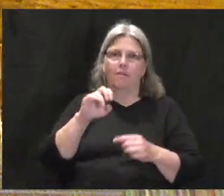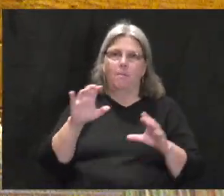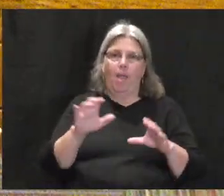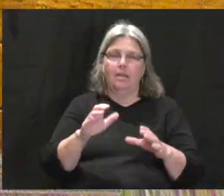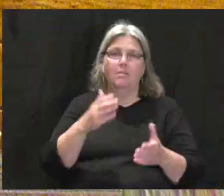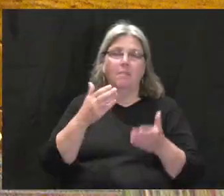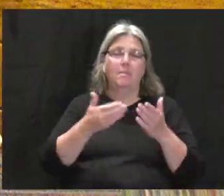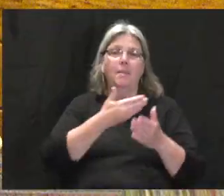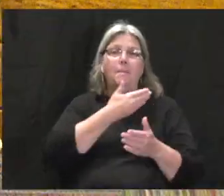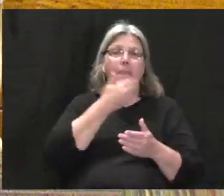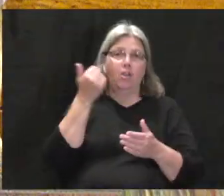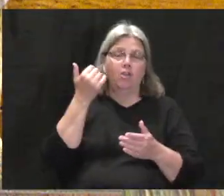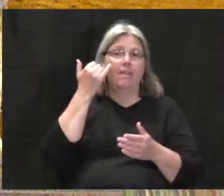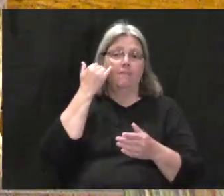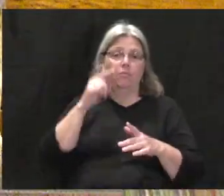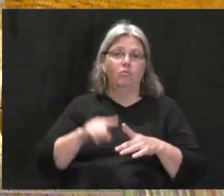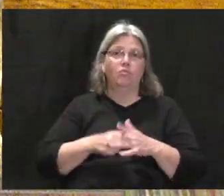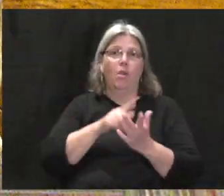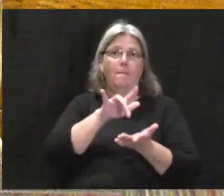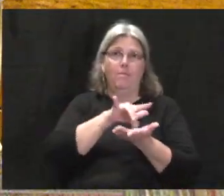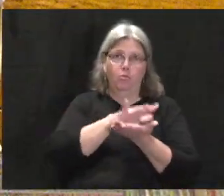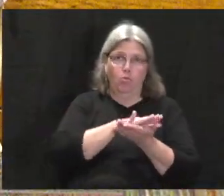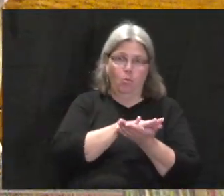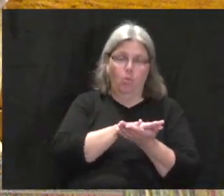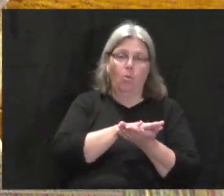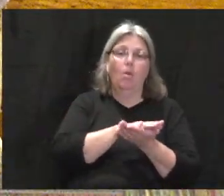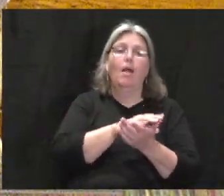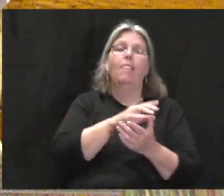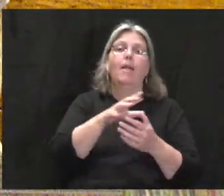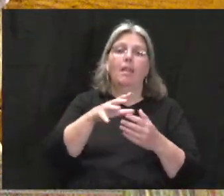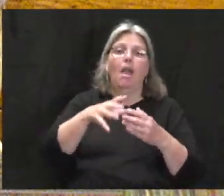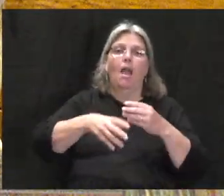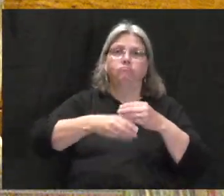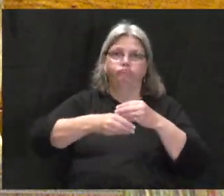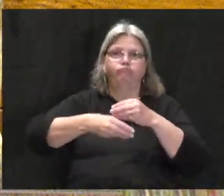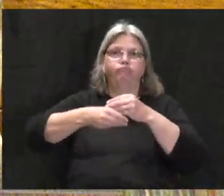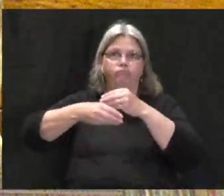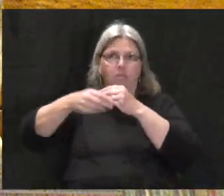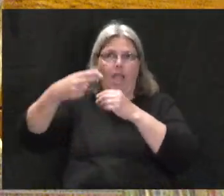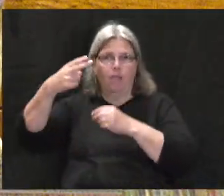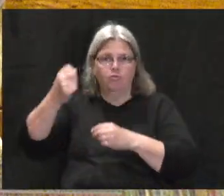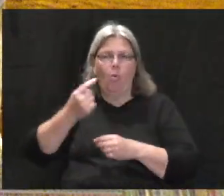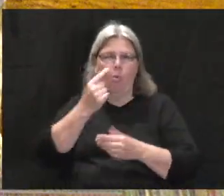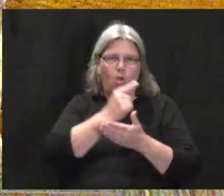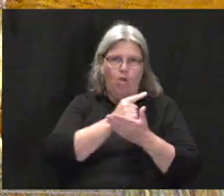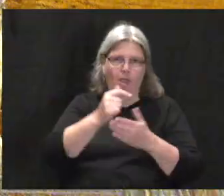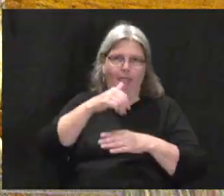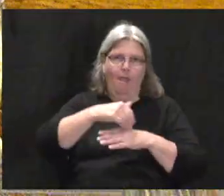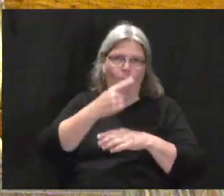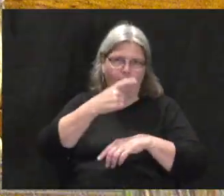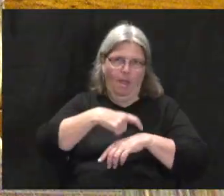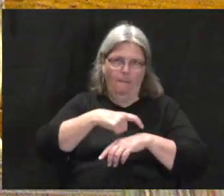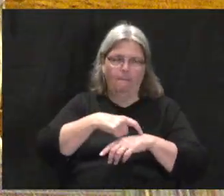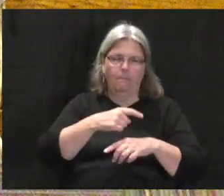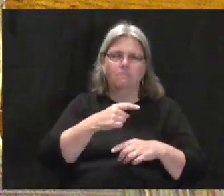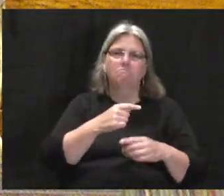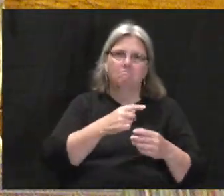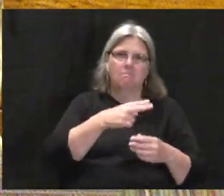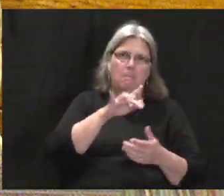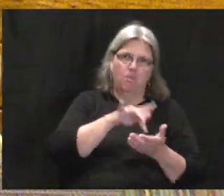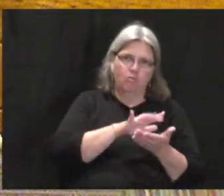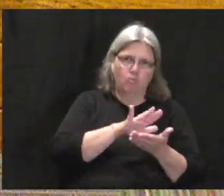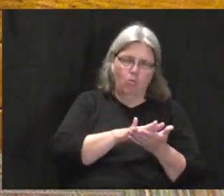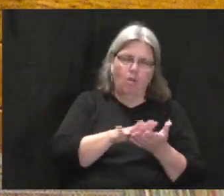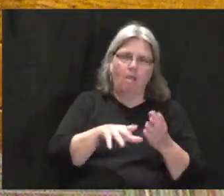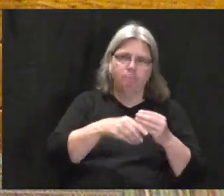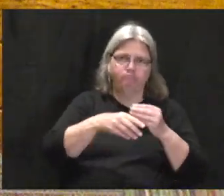Revised discipline guidelines. I know from personal experience that the county has spent a lot of time getting teacher input and buy-in on the revised discipline